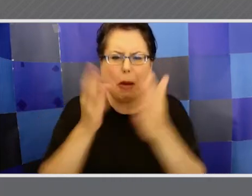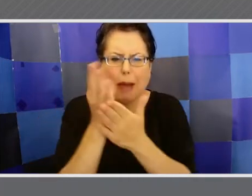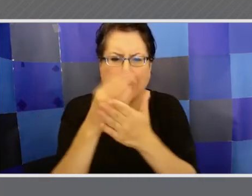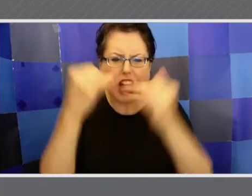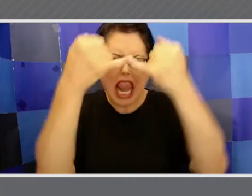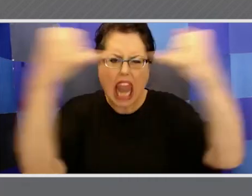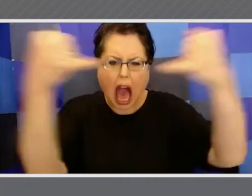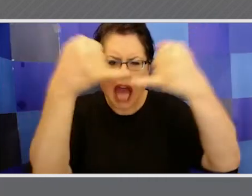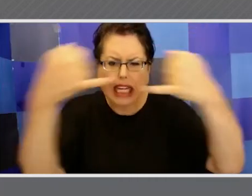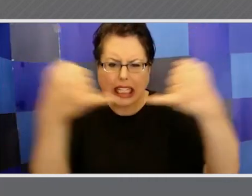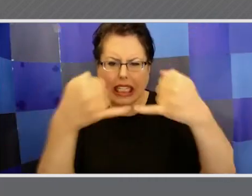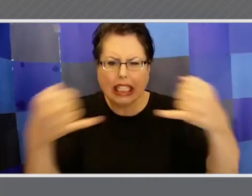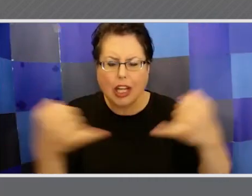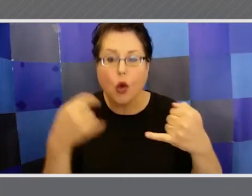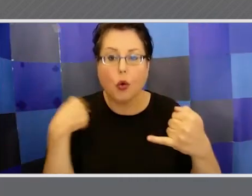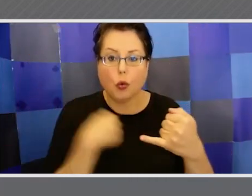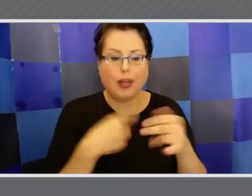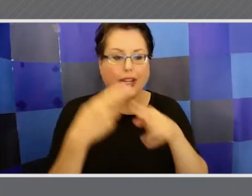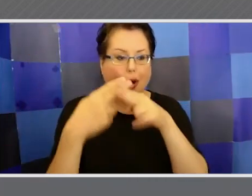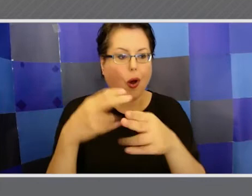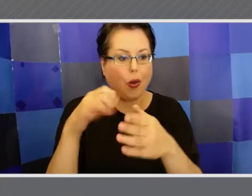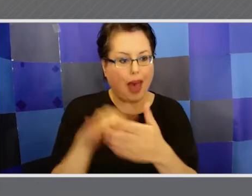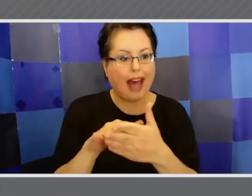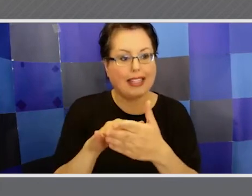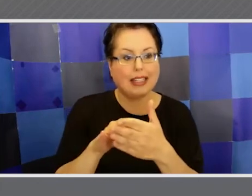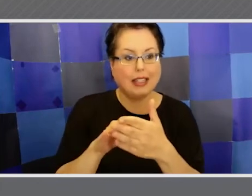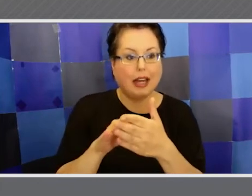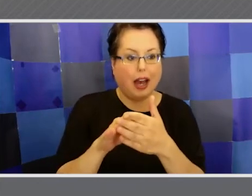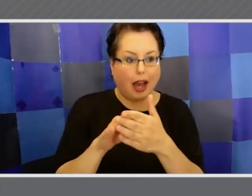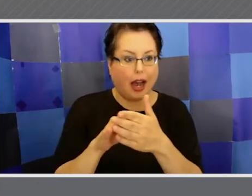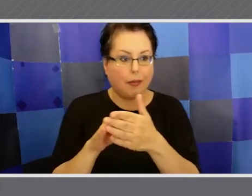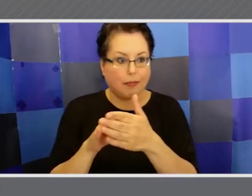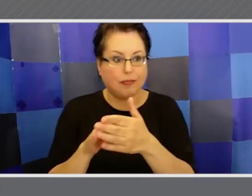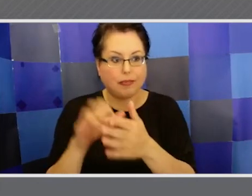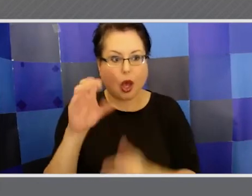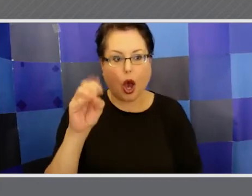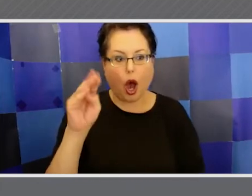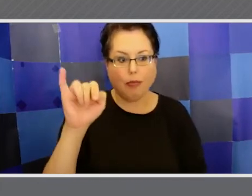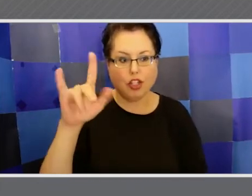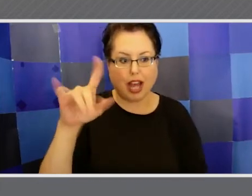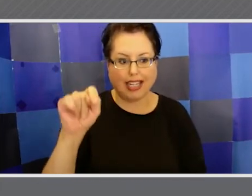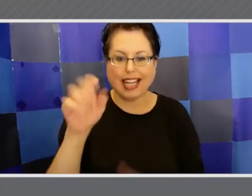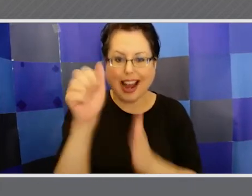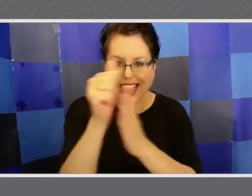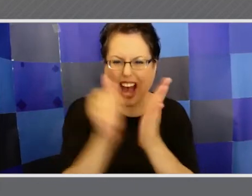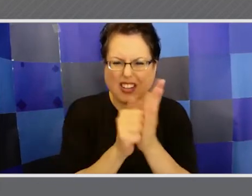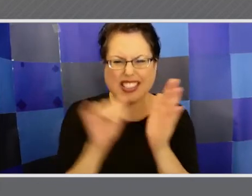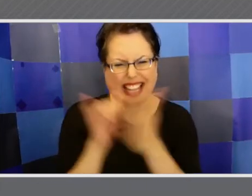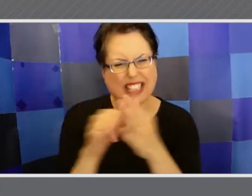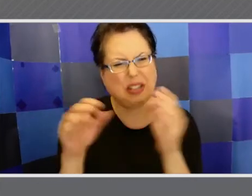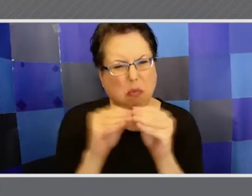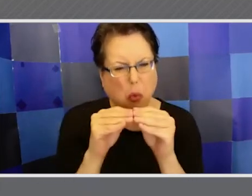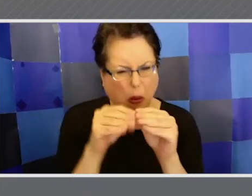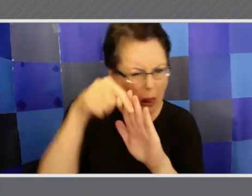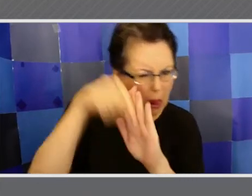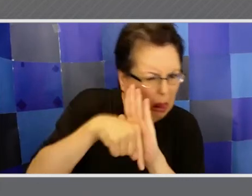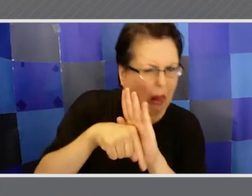into what we call subclasses and object accounts, which gets a little more granular in the accounting